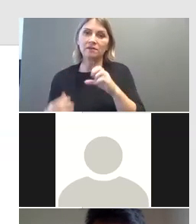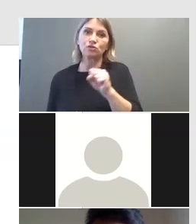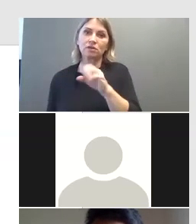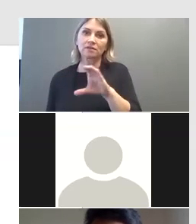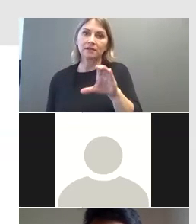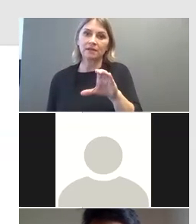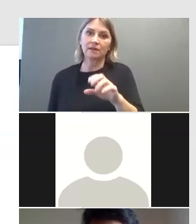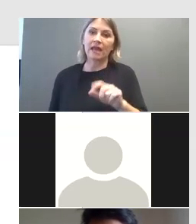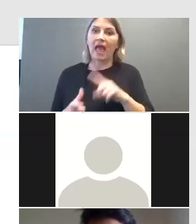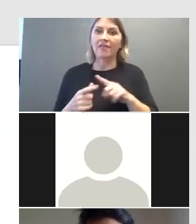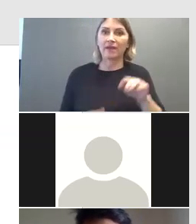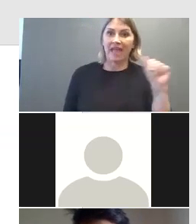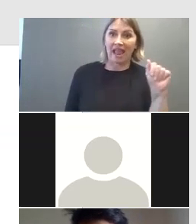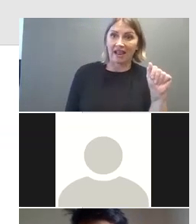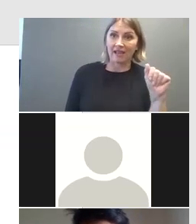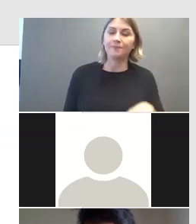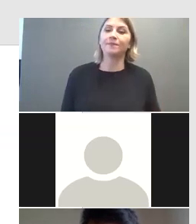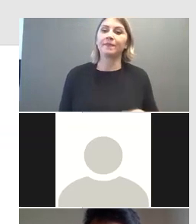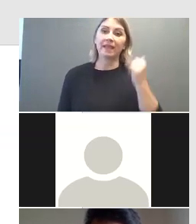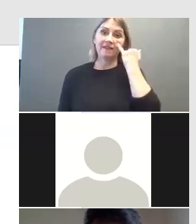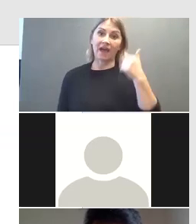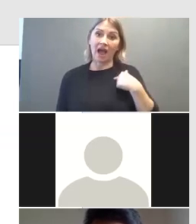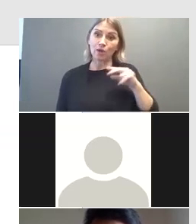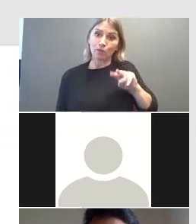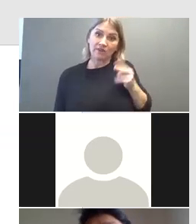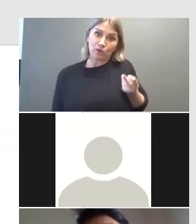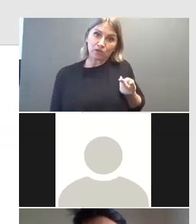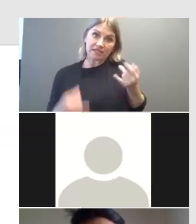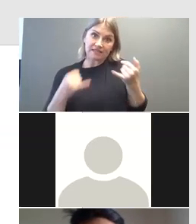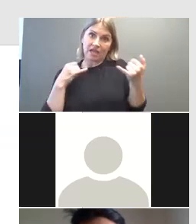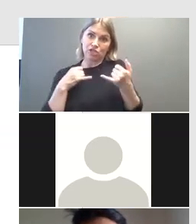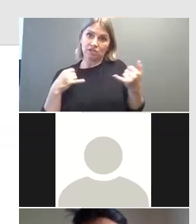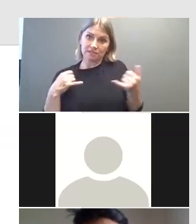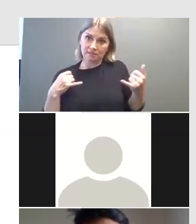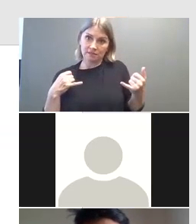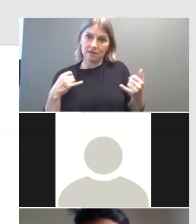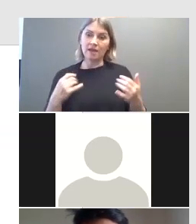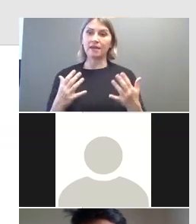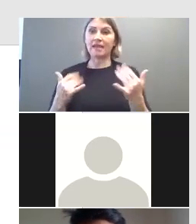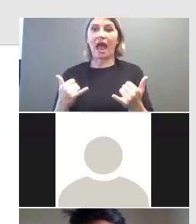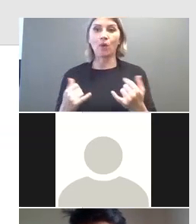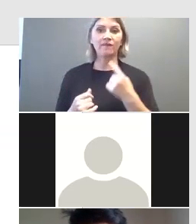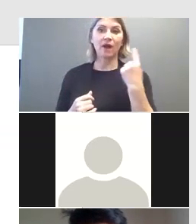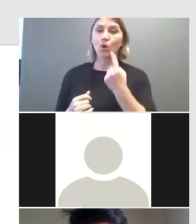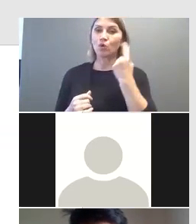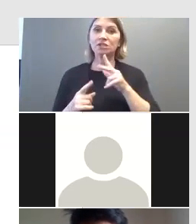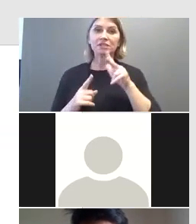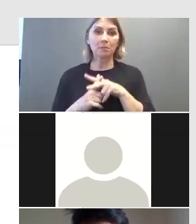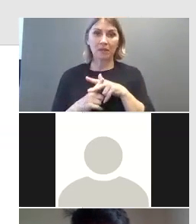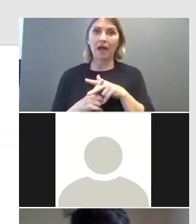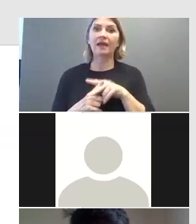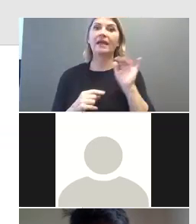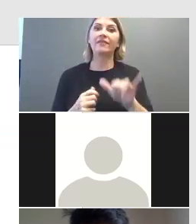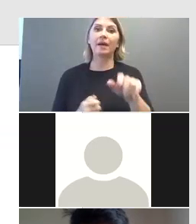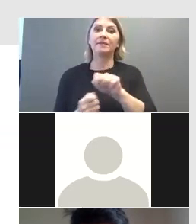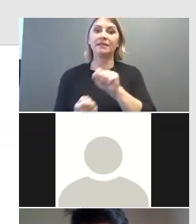A. Now, if I reverse those edges, and now if I just apply this